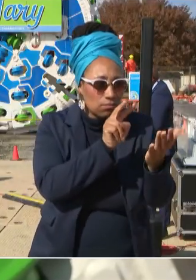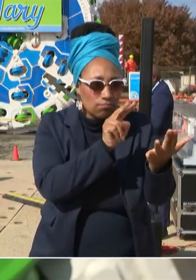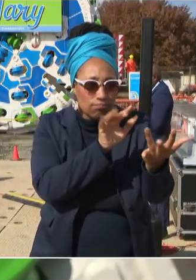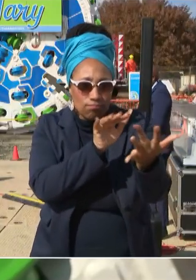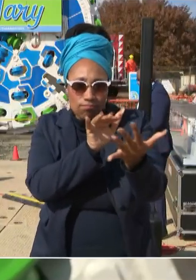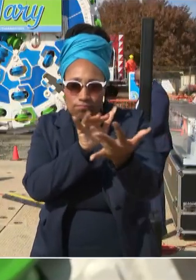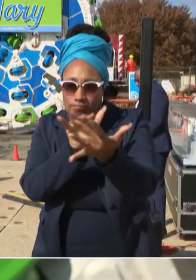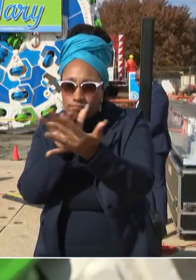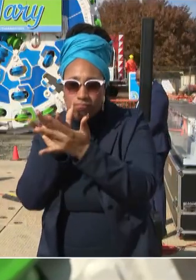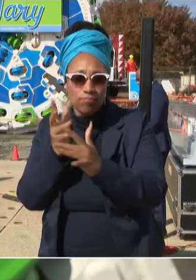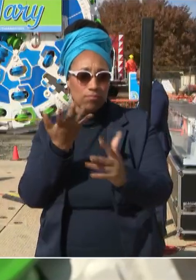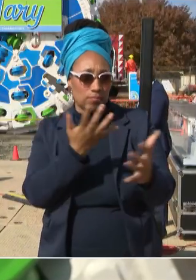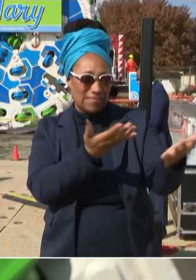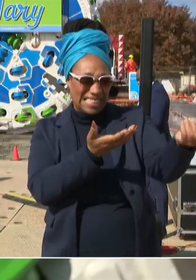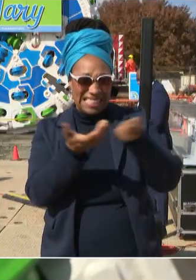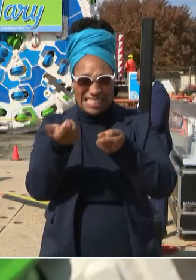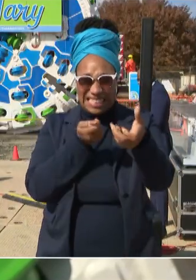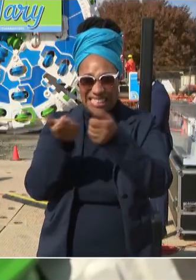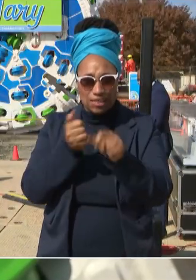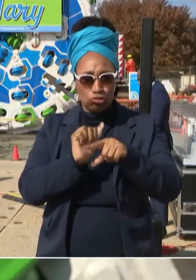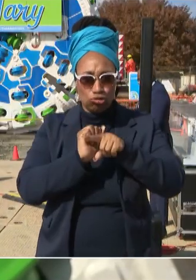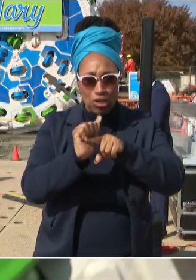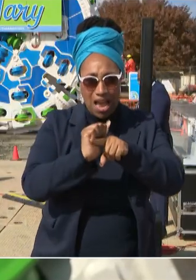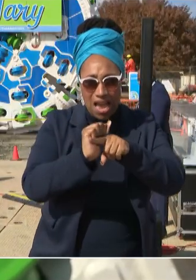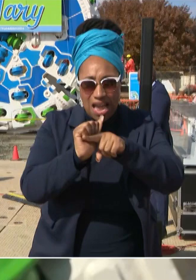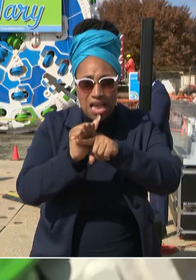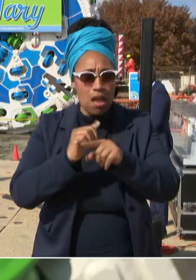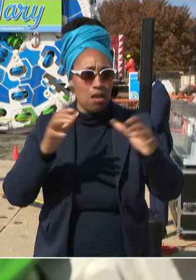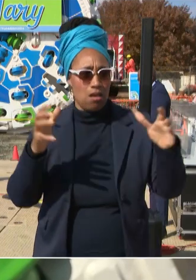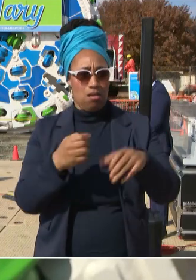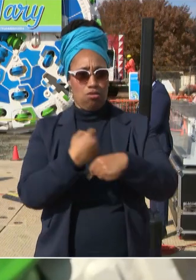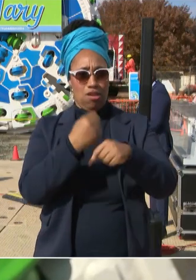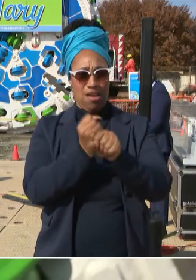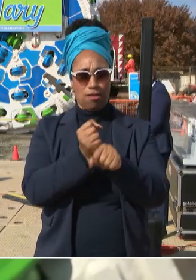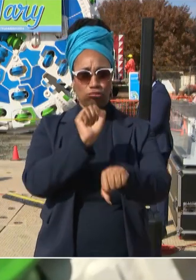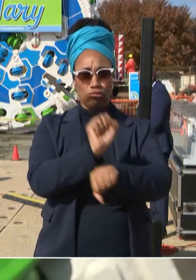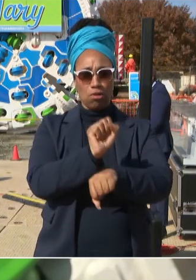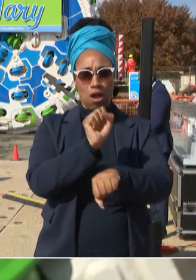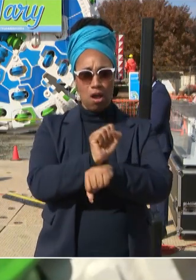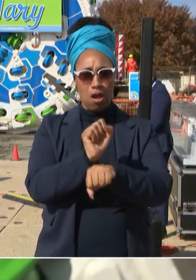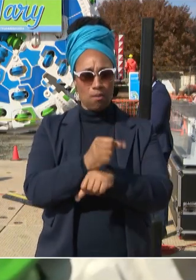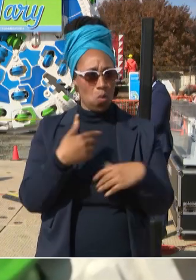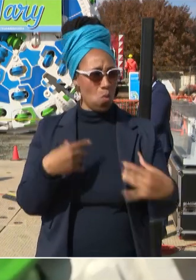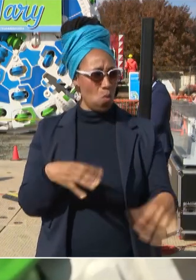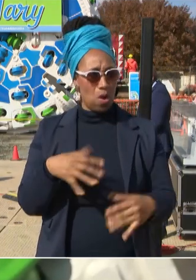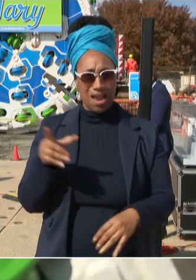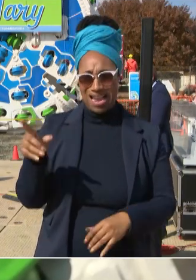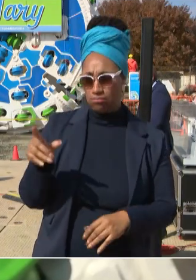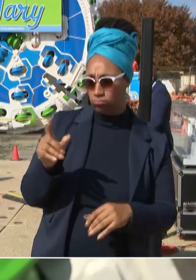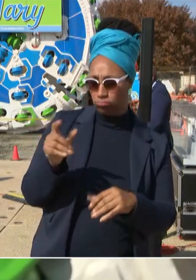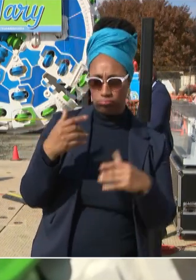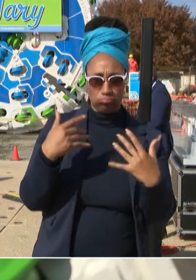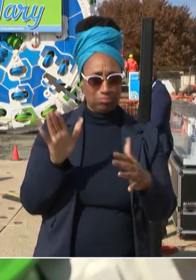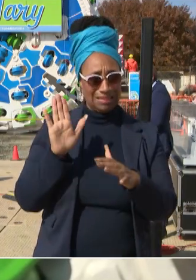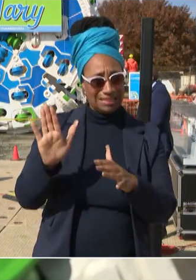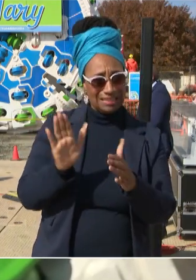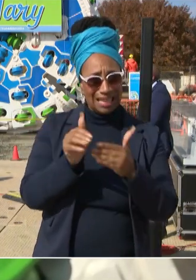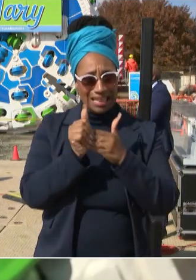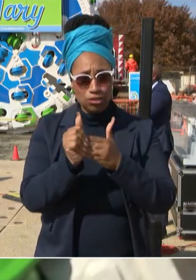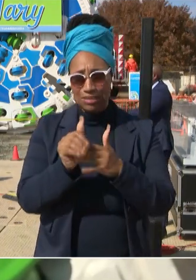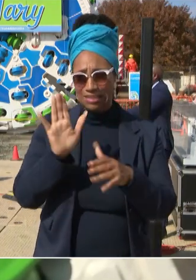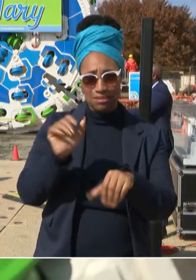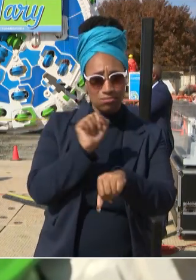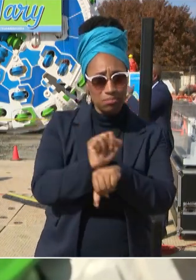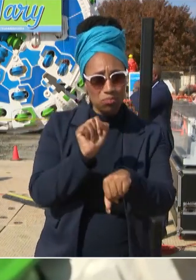sector and related fields. And we are truly grateful to have her leadership on our board of directors and as a partner with